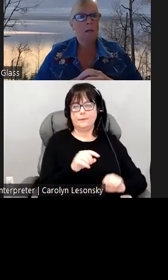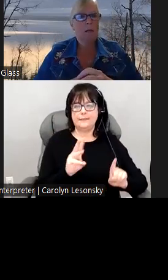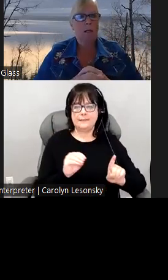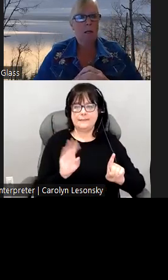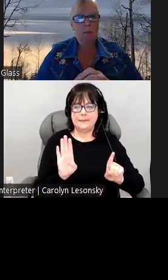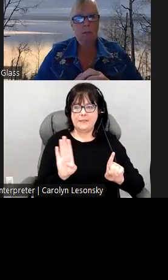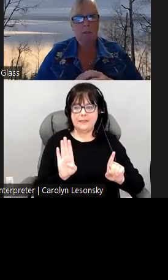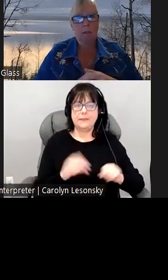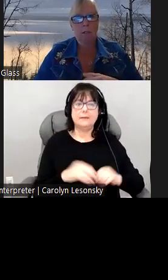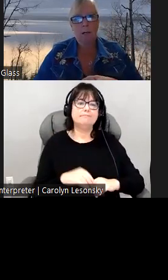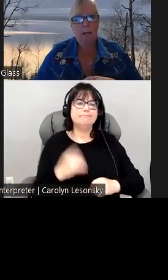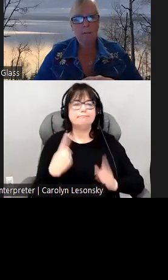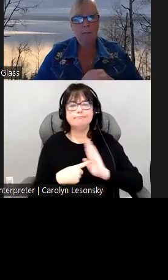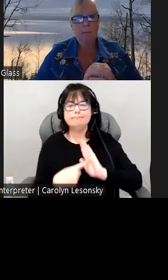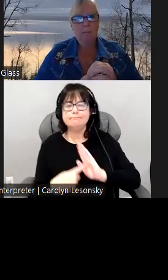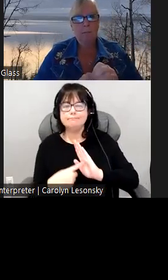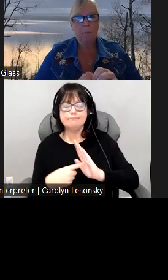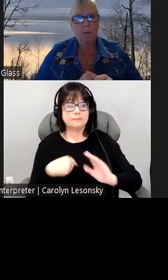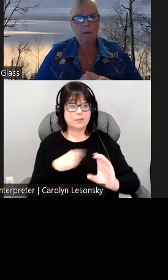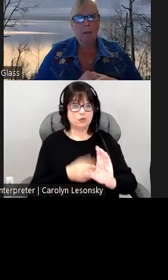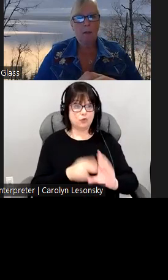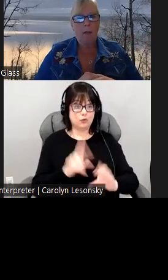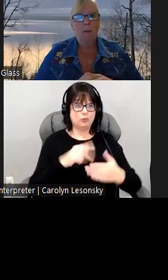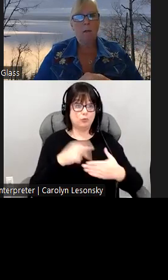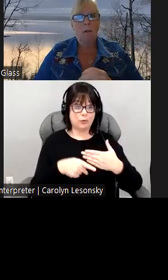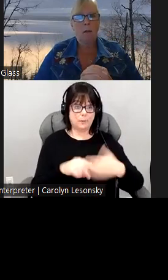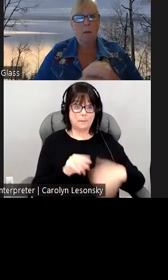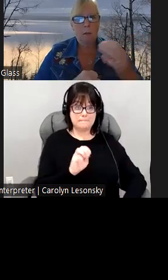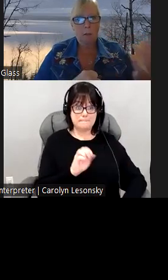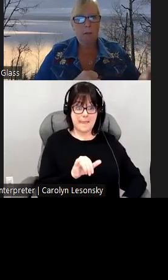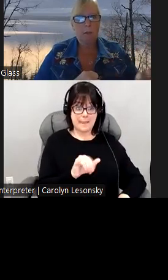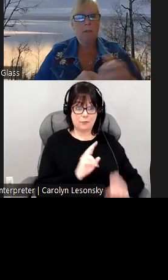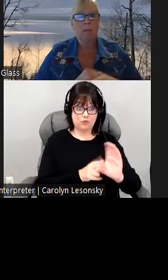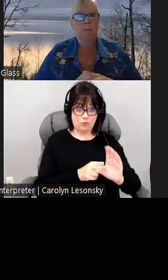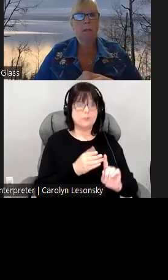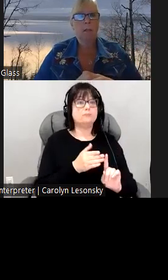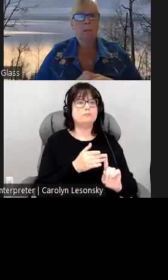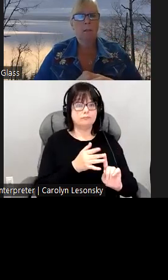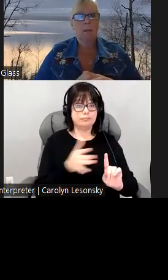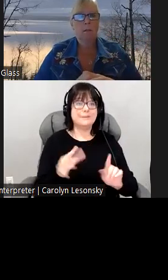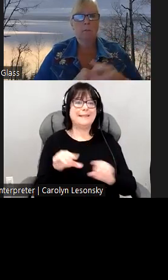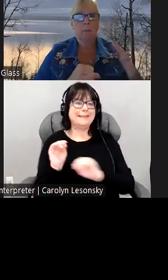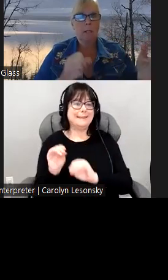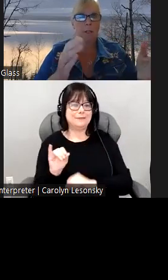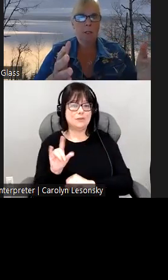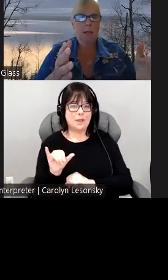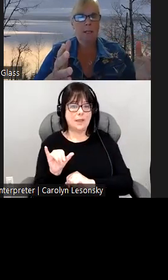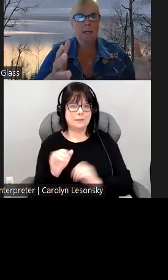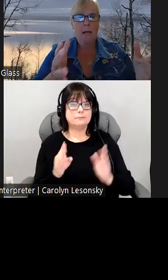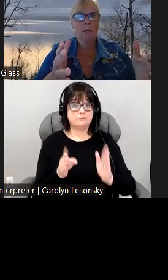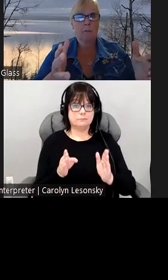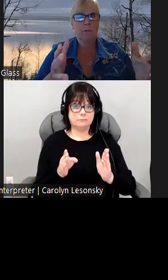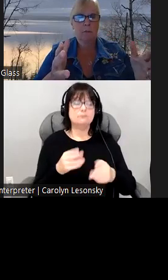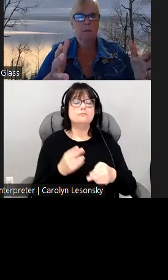May and I was there till July, then I would appear in 60B from May to July as